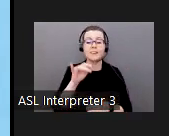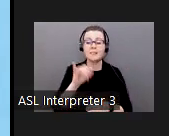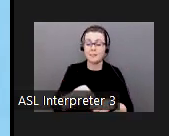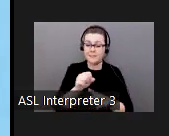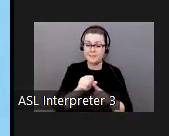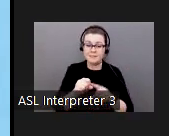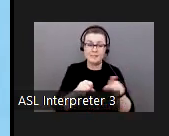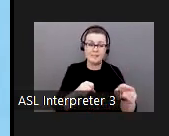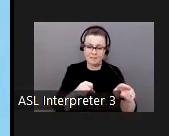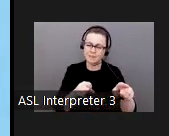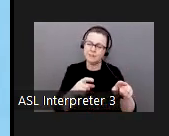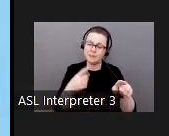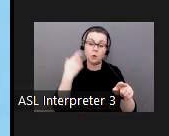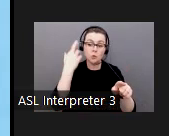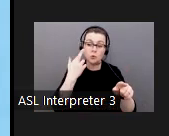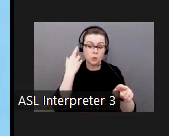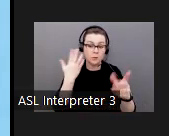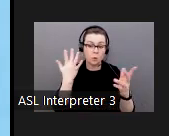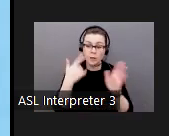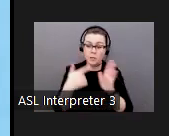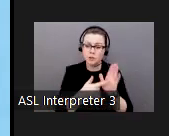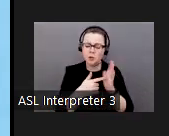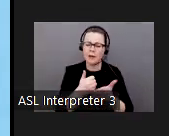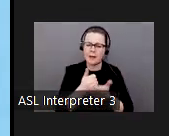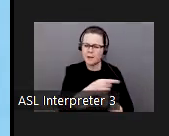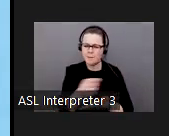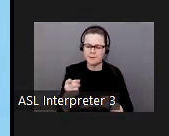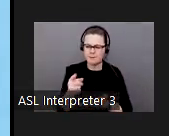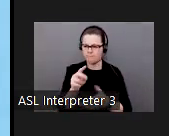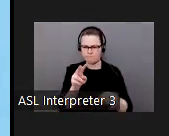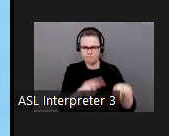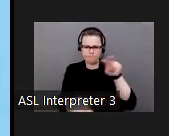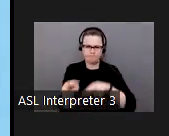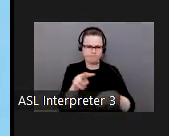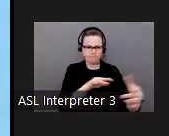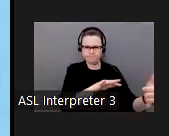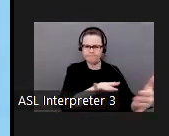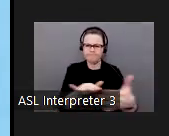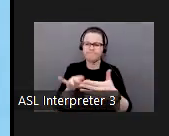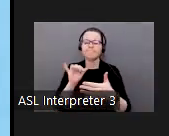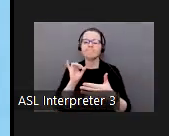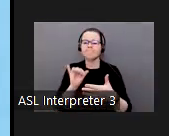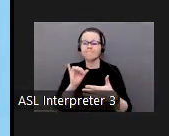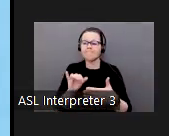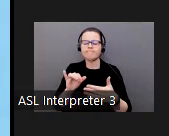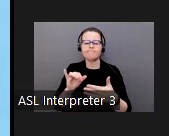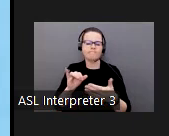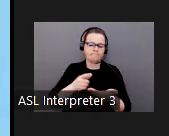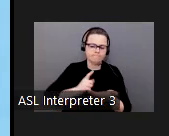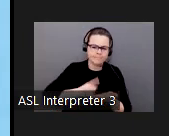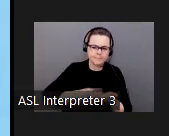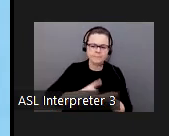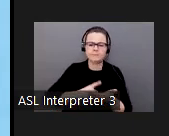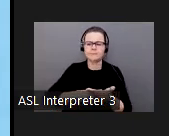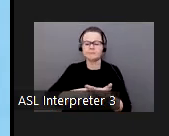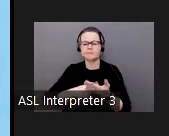spark discussion, to give people stories to look at and think about the people who are involved in